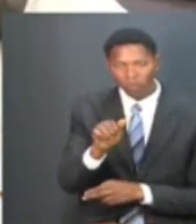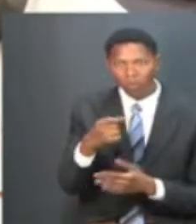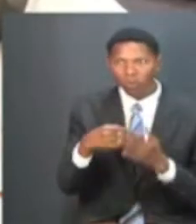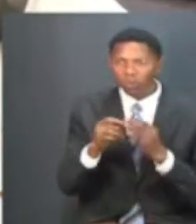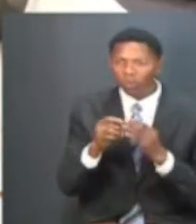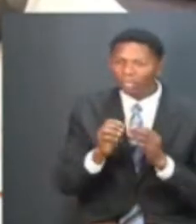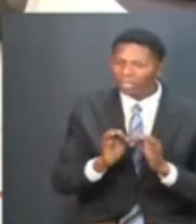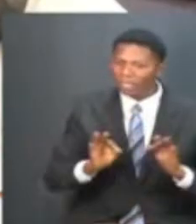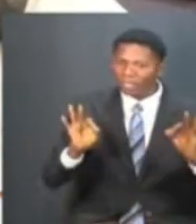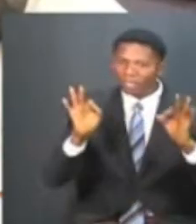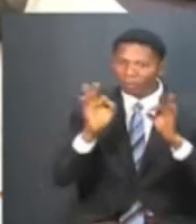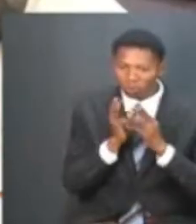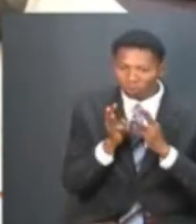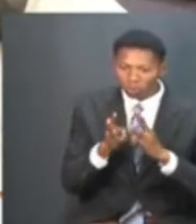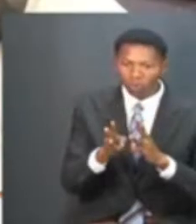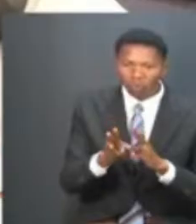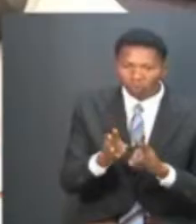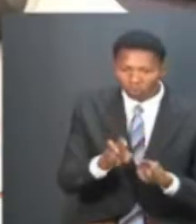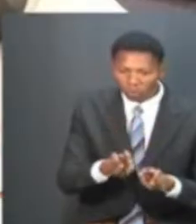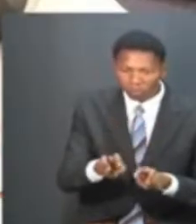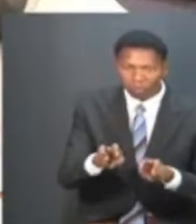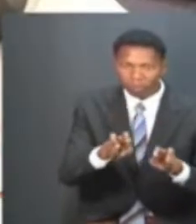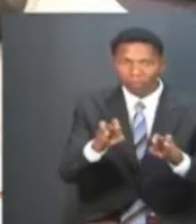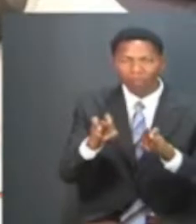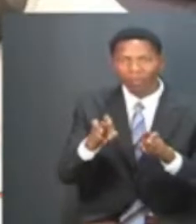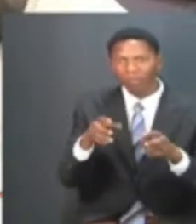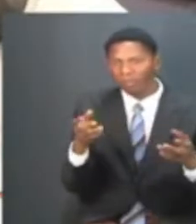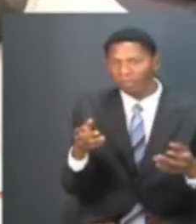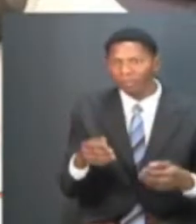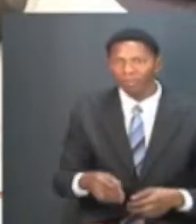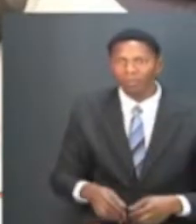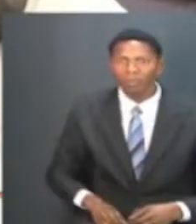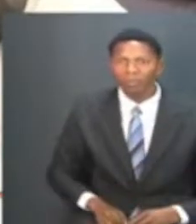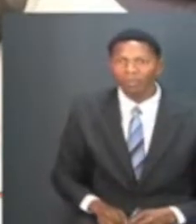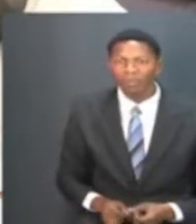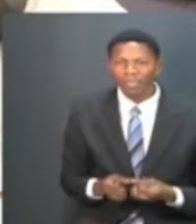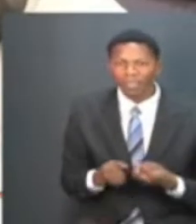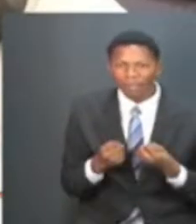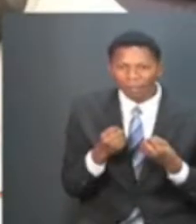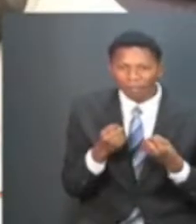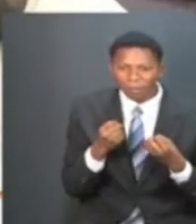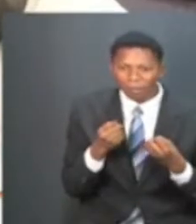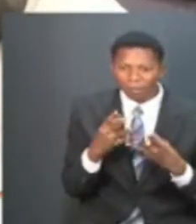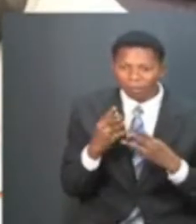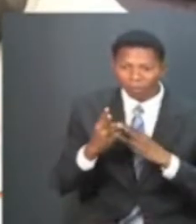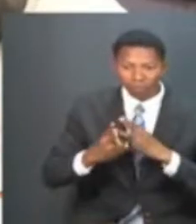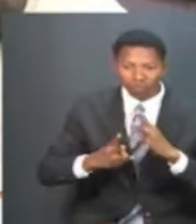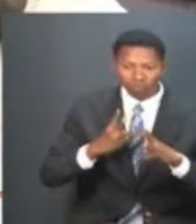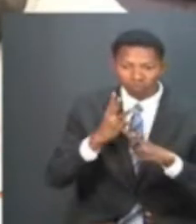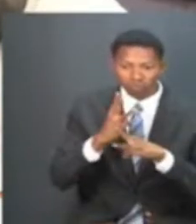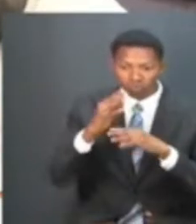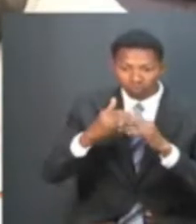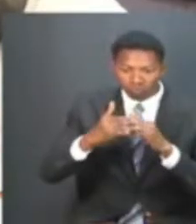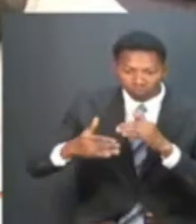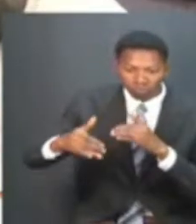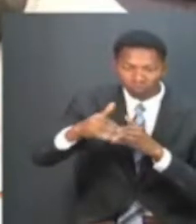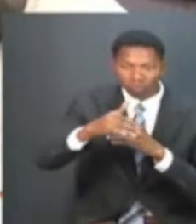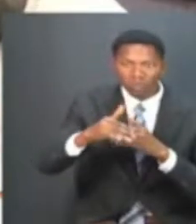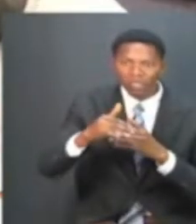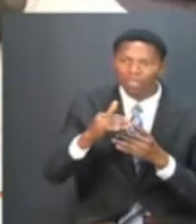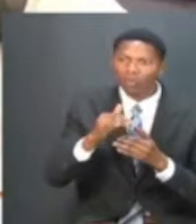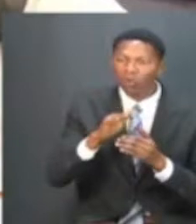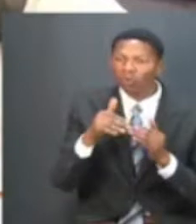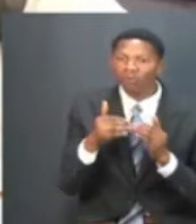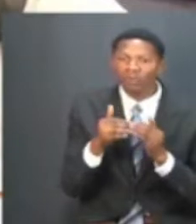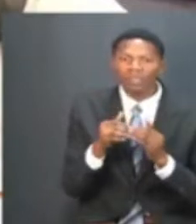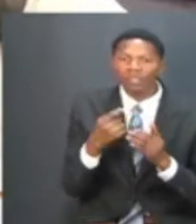of transport. So that elsewhere in many parts of the world, such means of